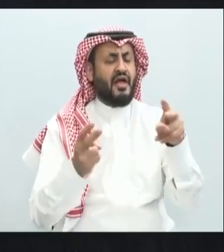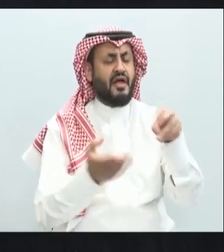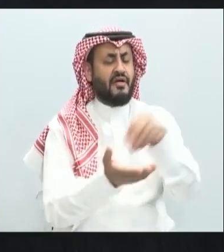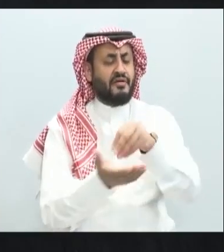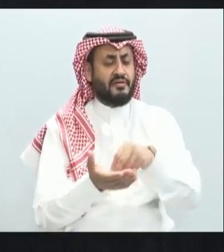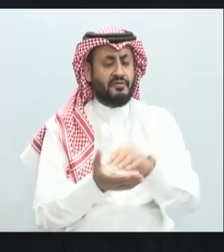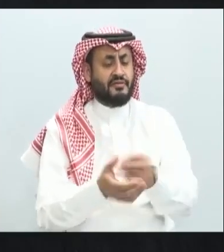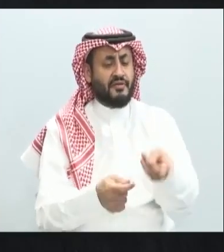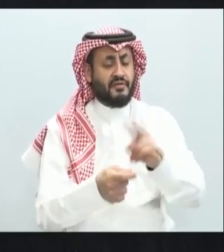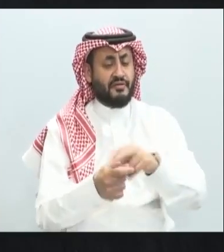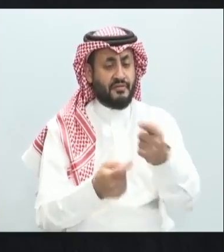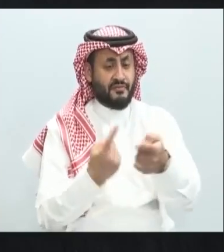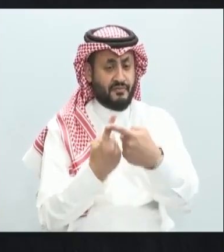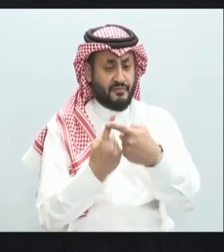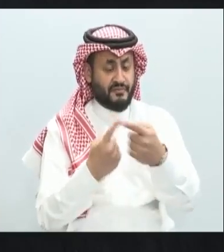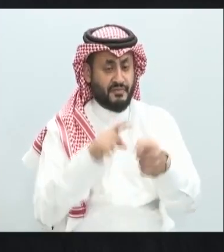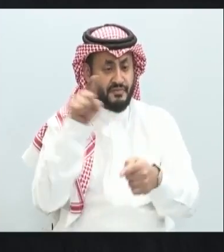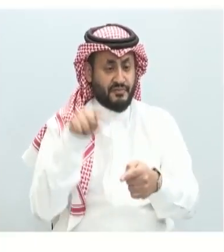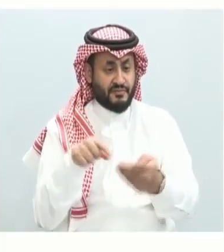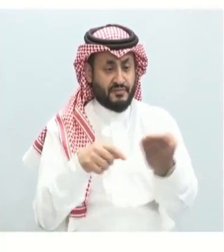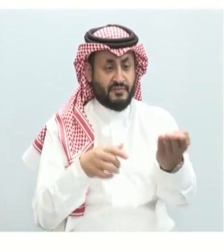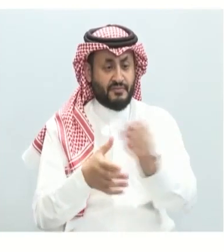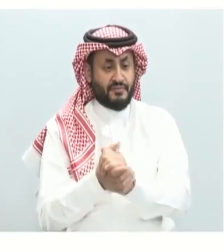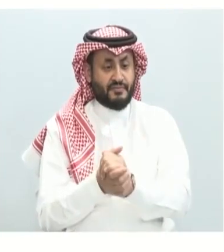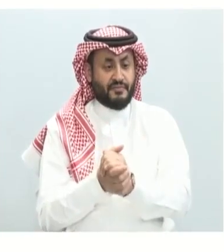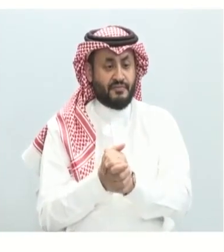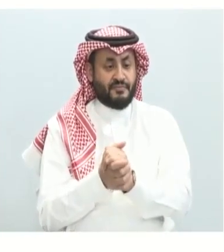usually start your question with,